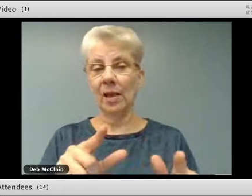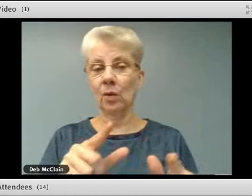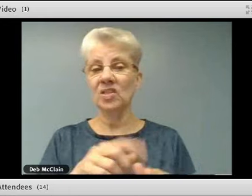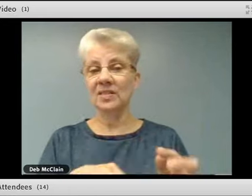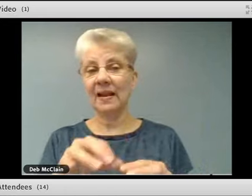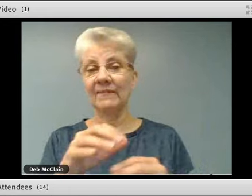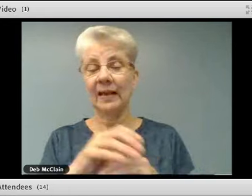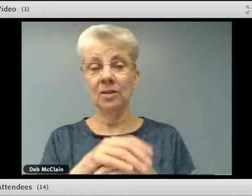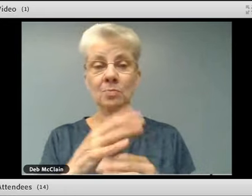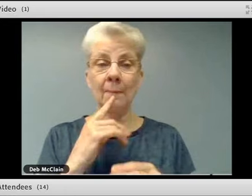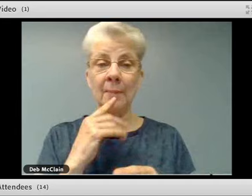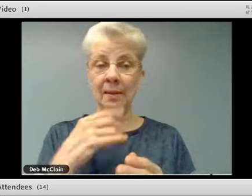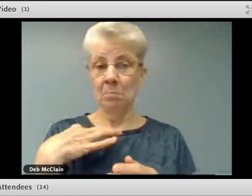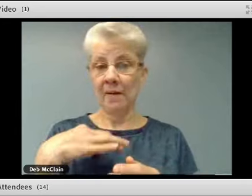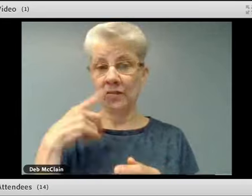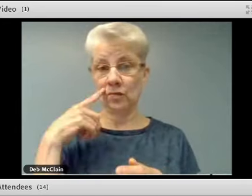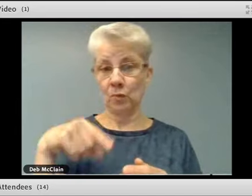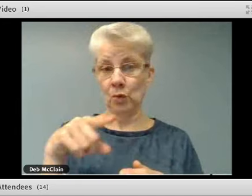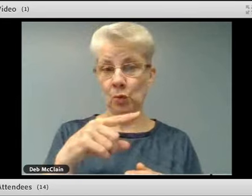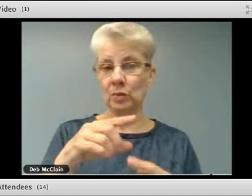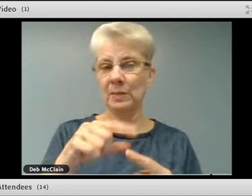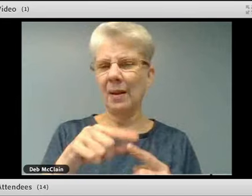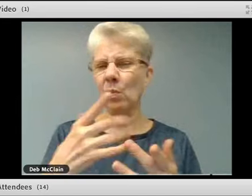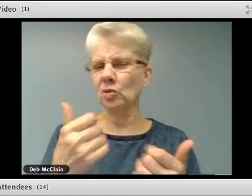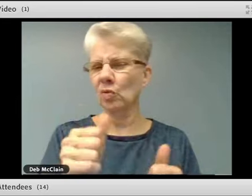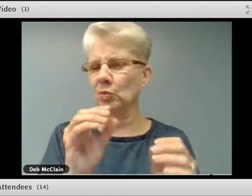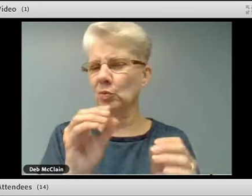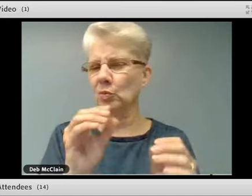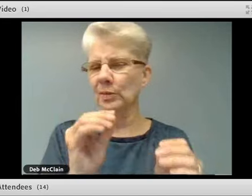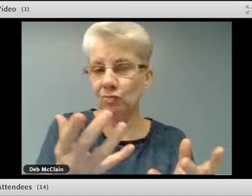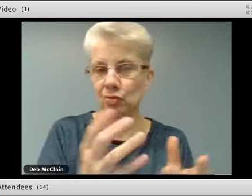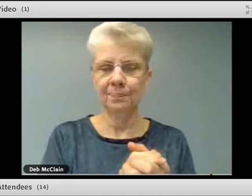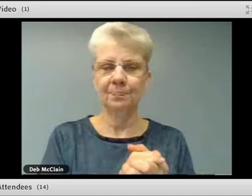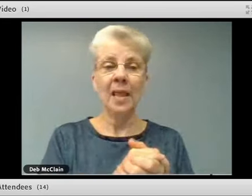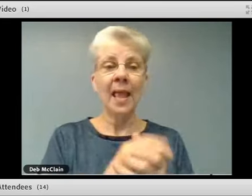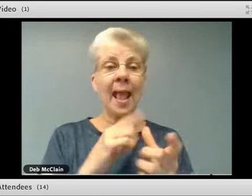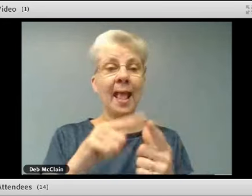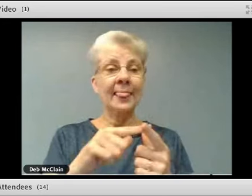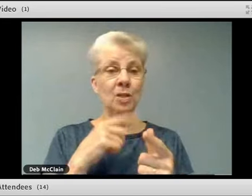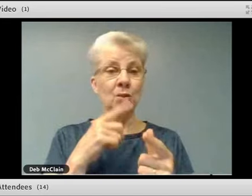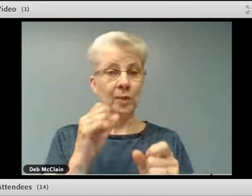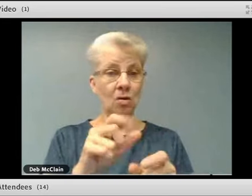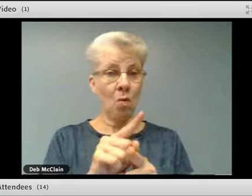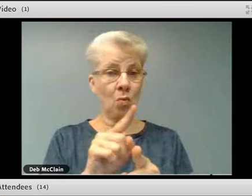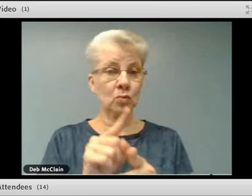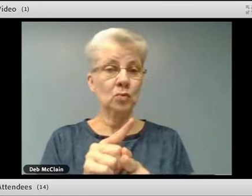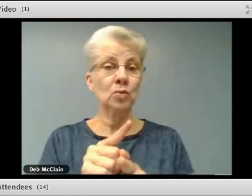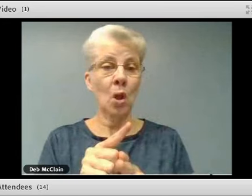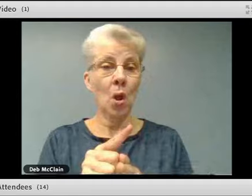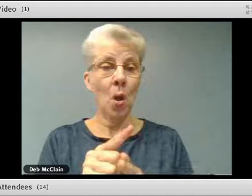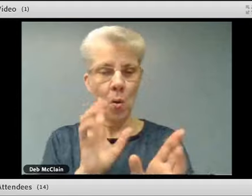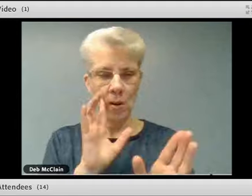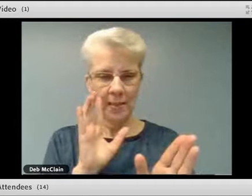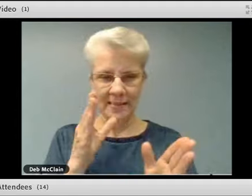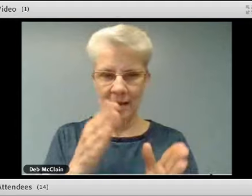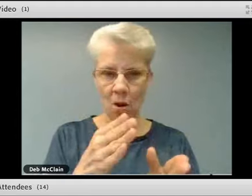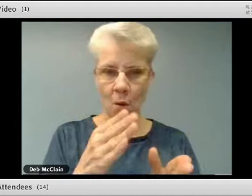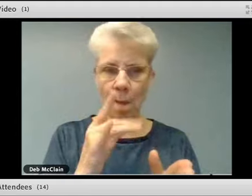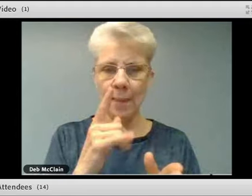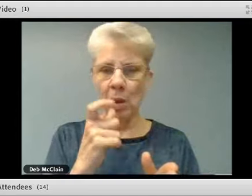be useful depending on what you're trying to teach. And you can also narrow by contributing